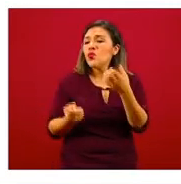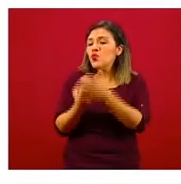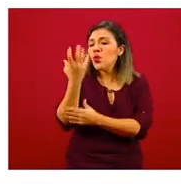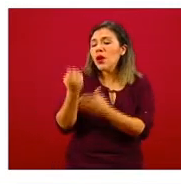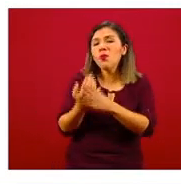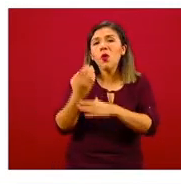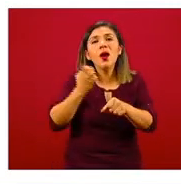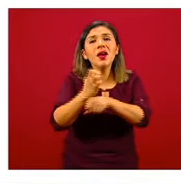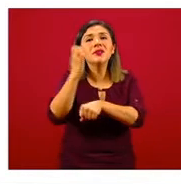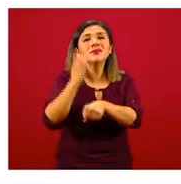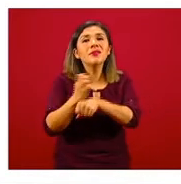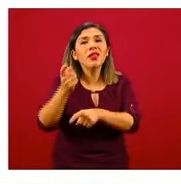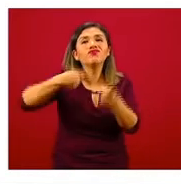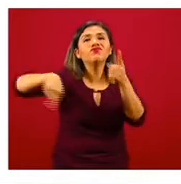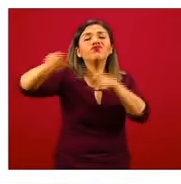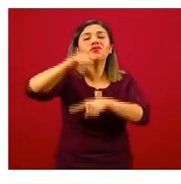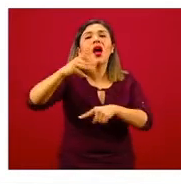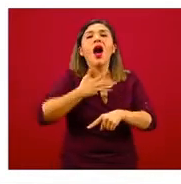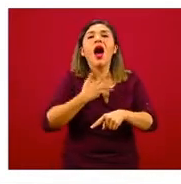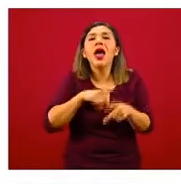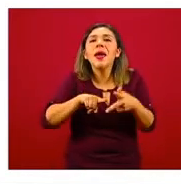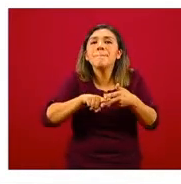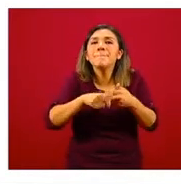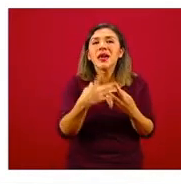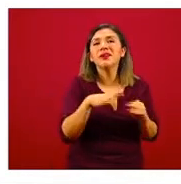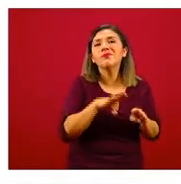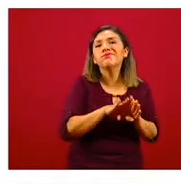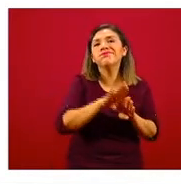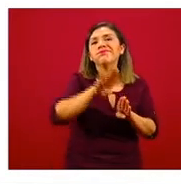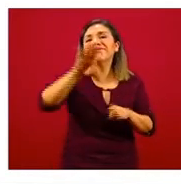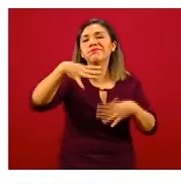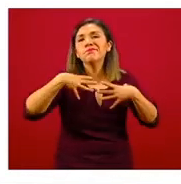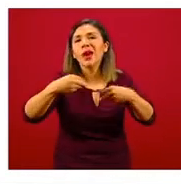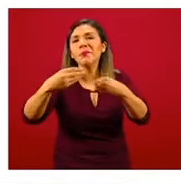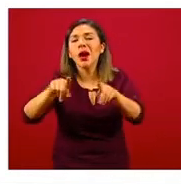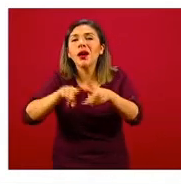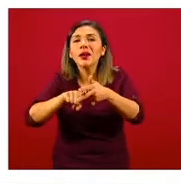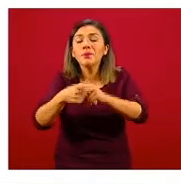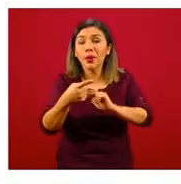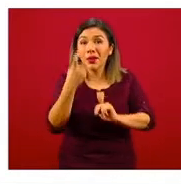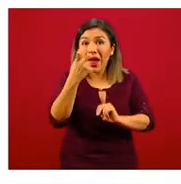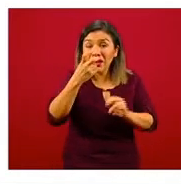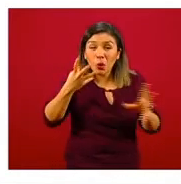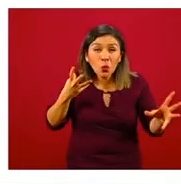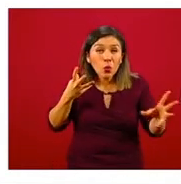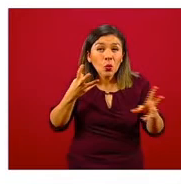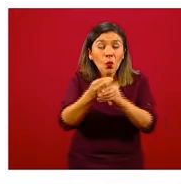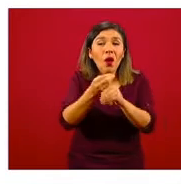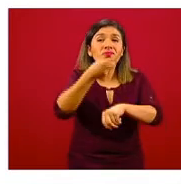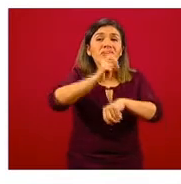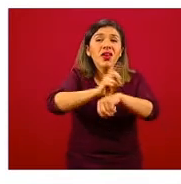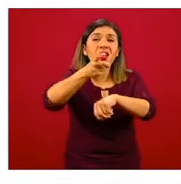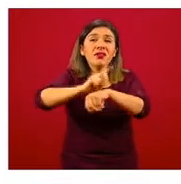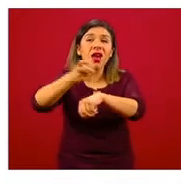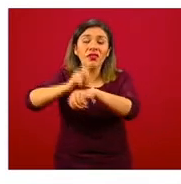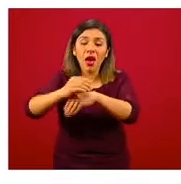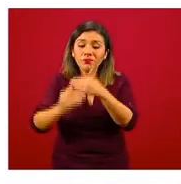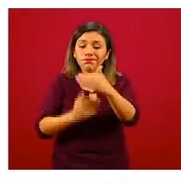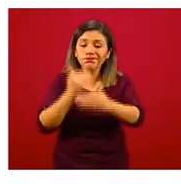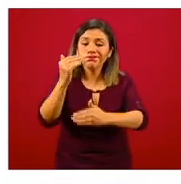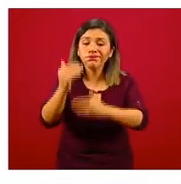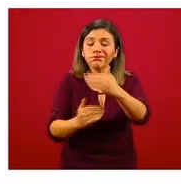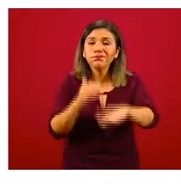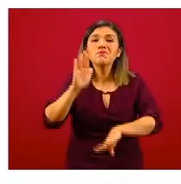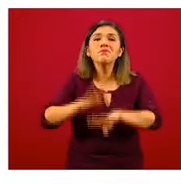their peaks, we have now more numbers coming from those states whose curves